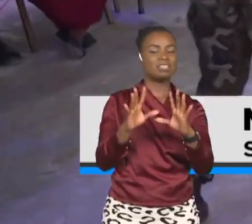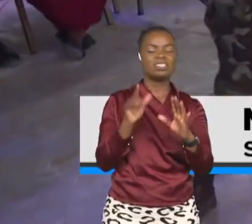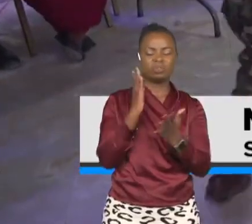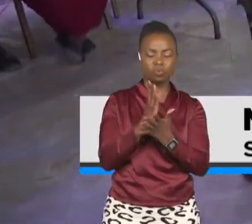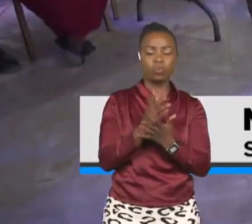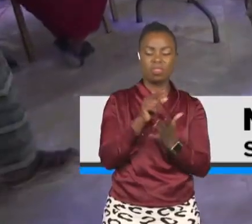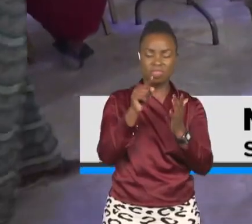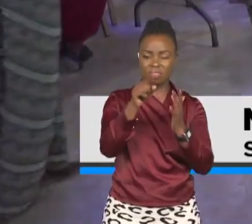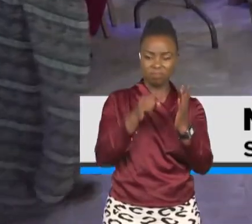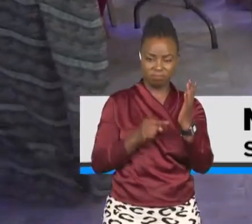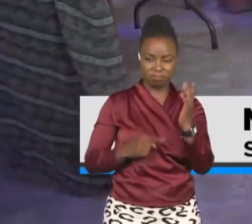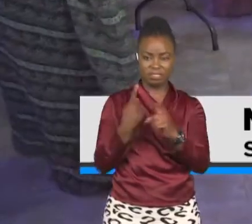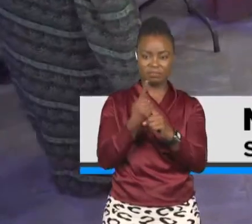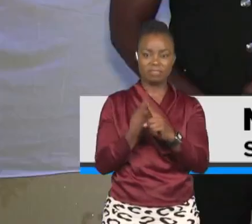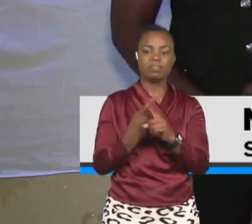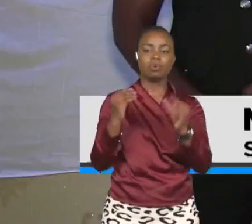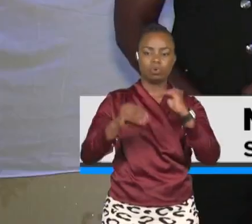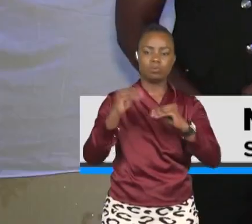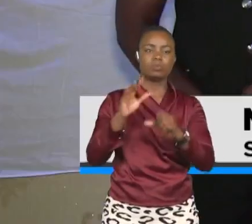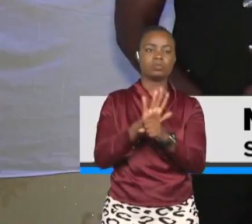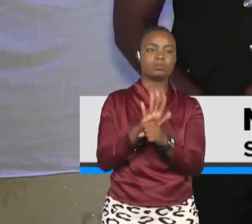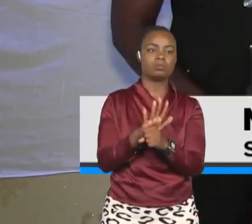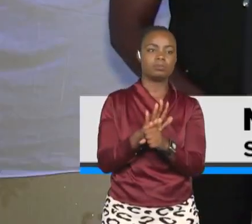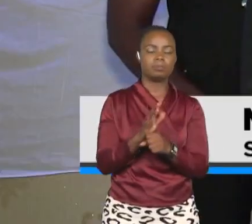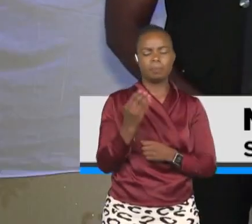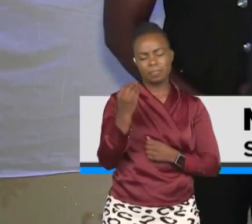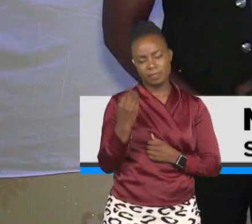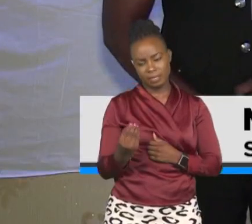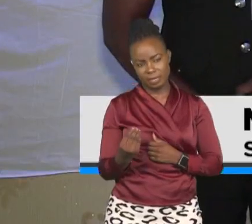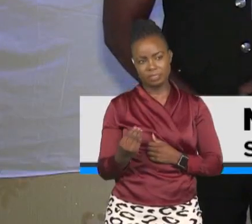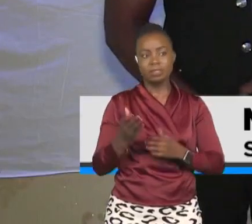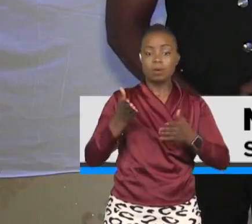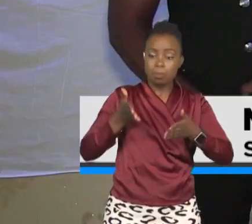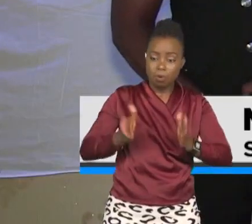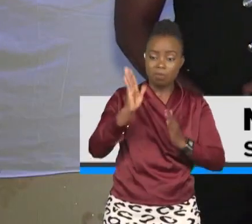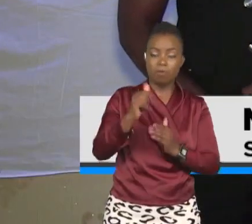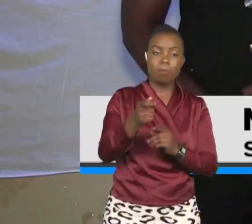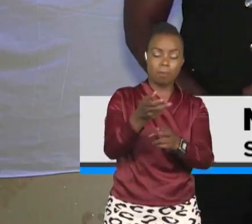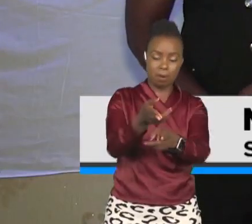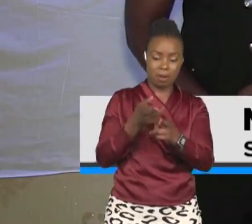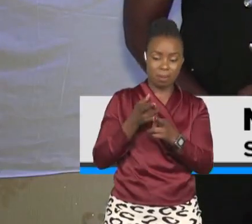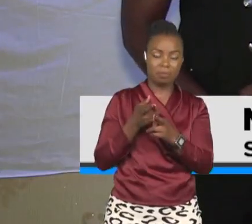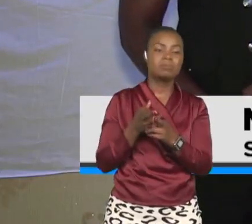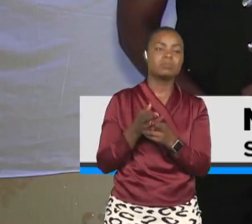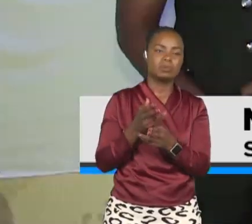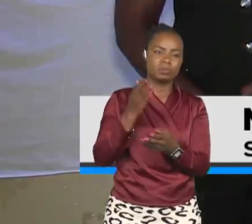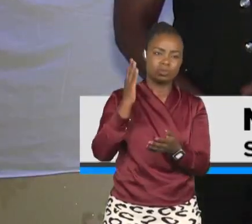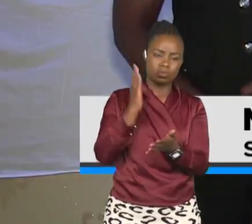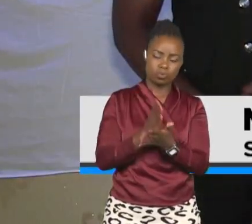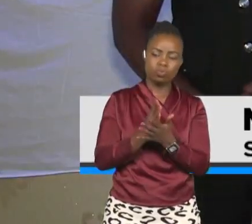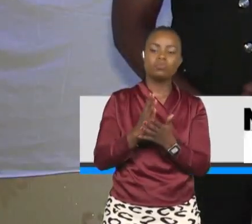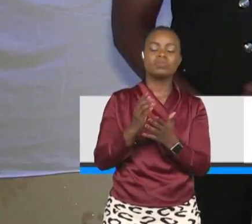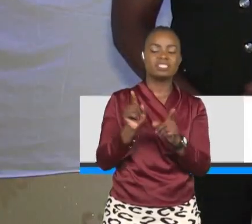contributing factors to the vice. A child born of rape who is excluded from their